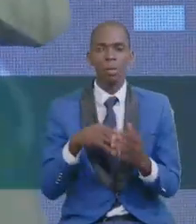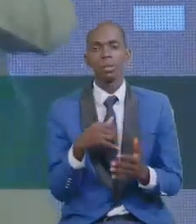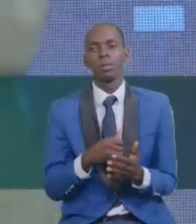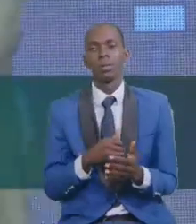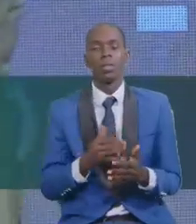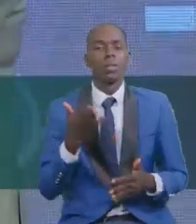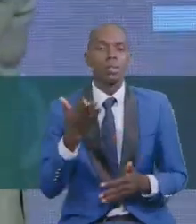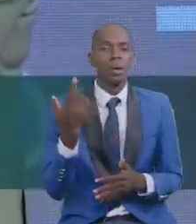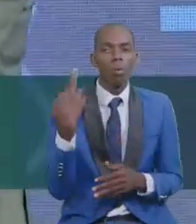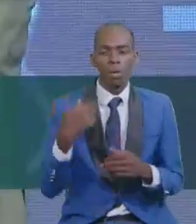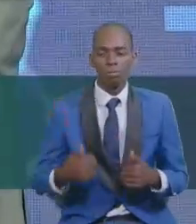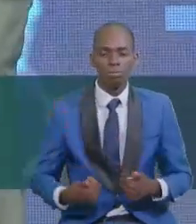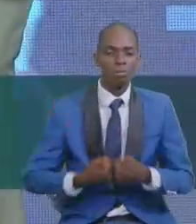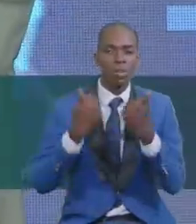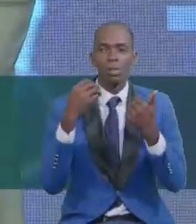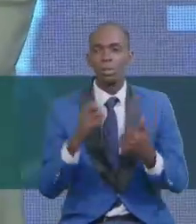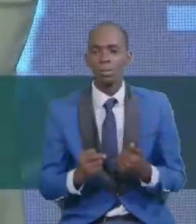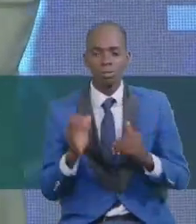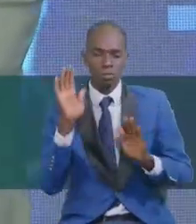There were challenges buffeting him.